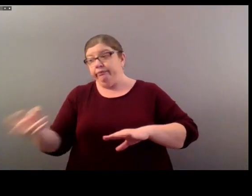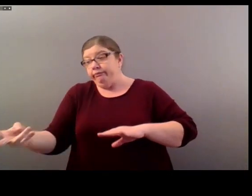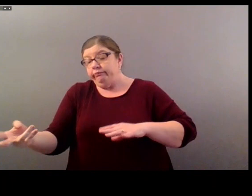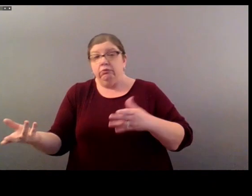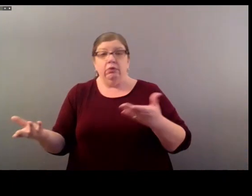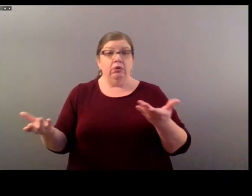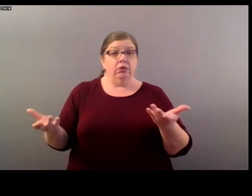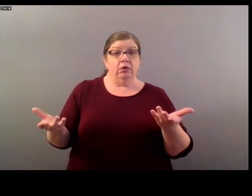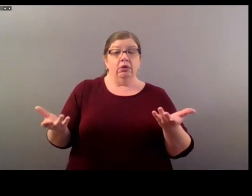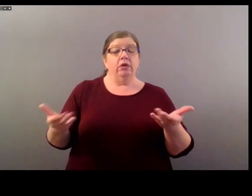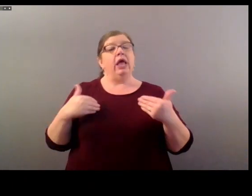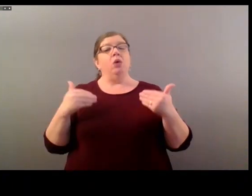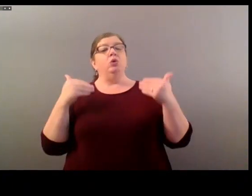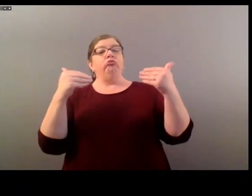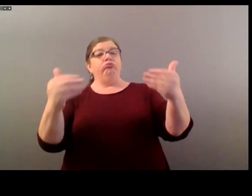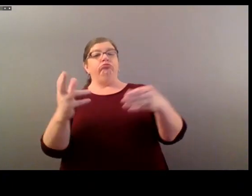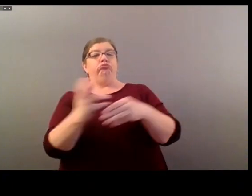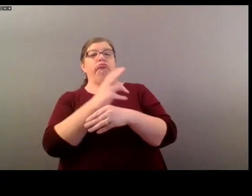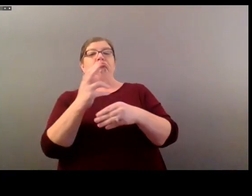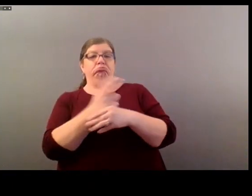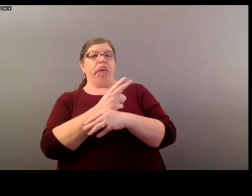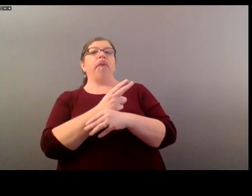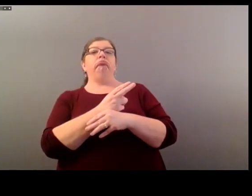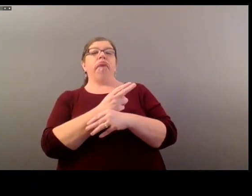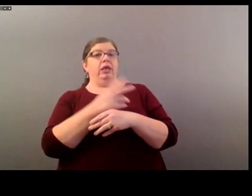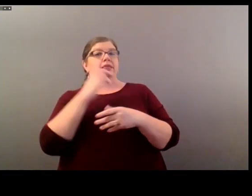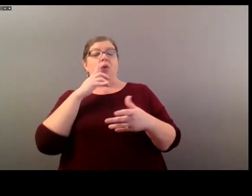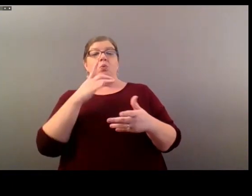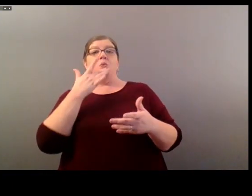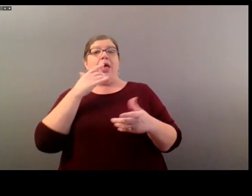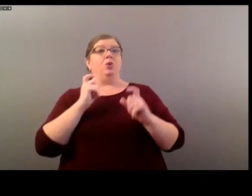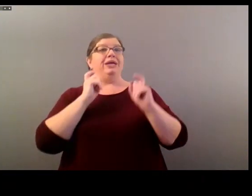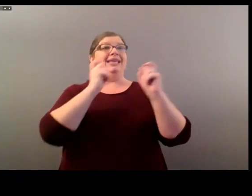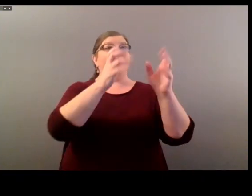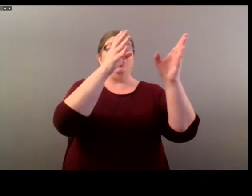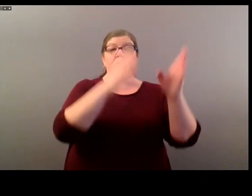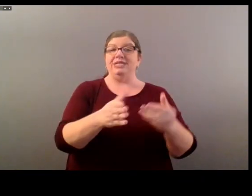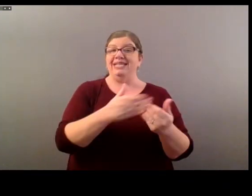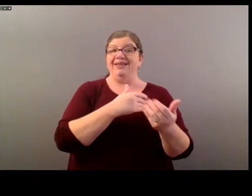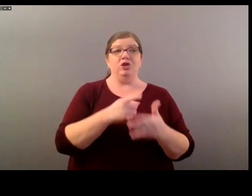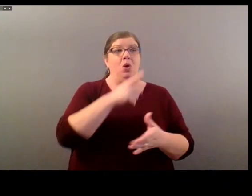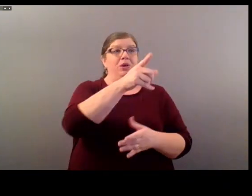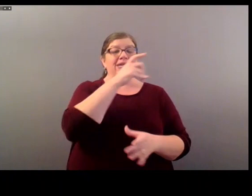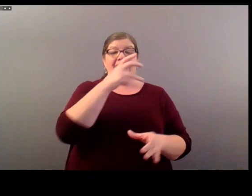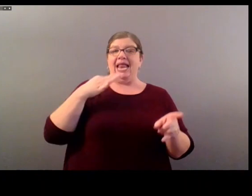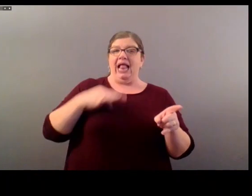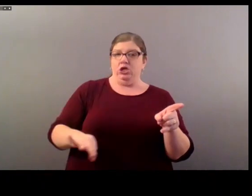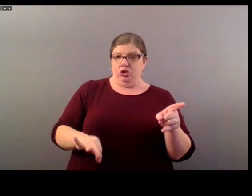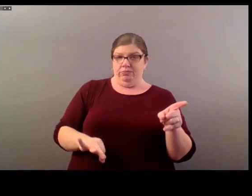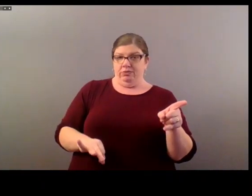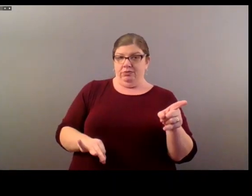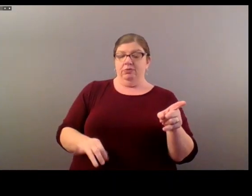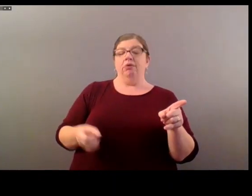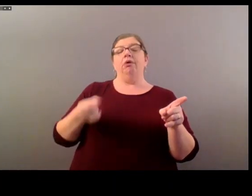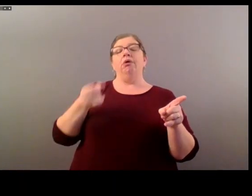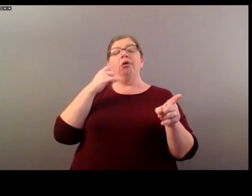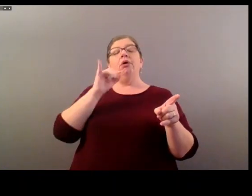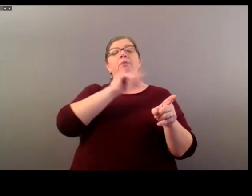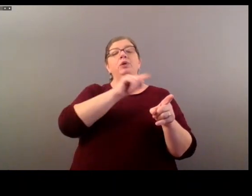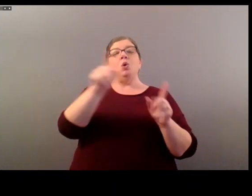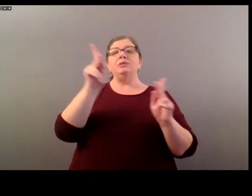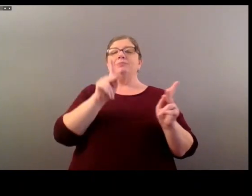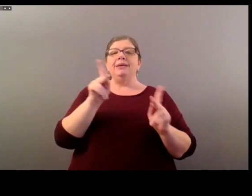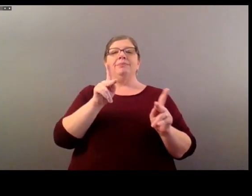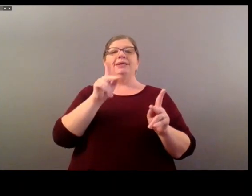away, that they, were rather giving it to somebody even if they were not eligible. But those people were not having